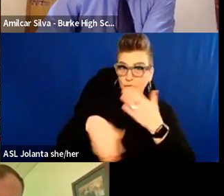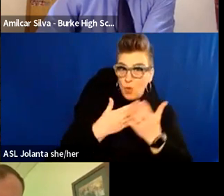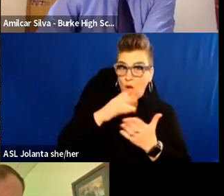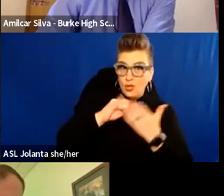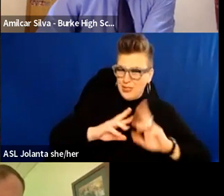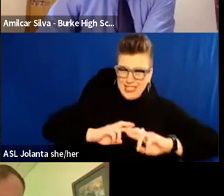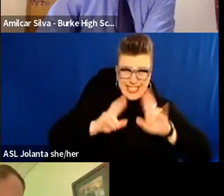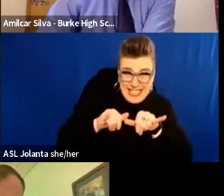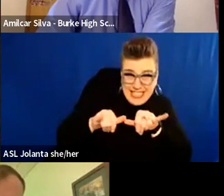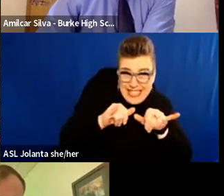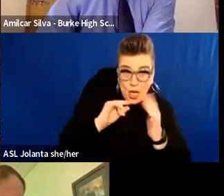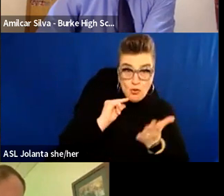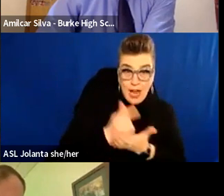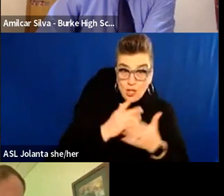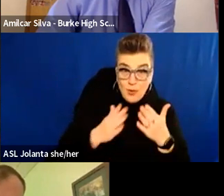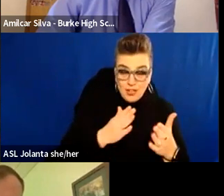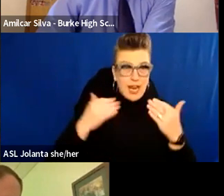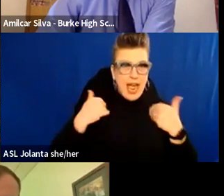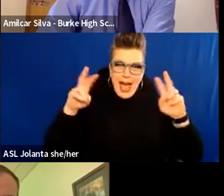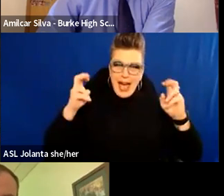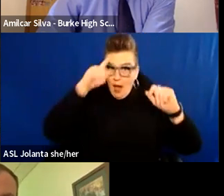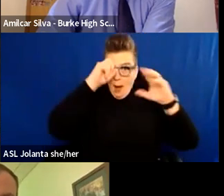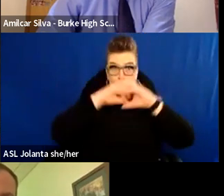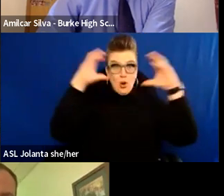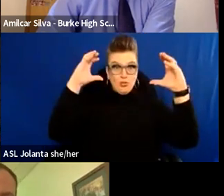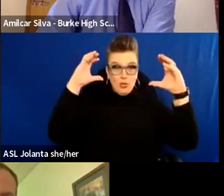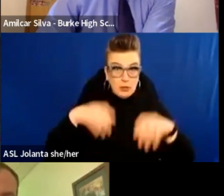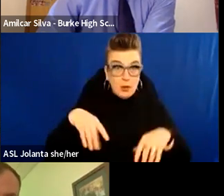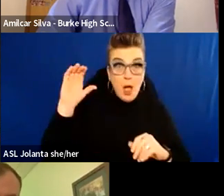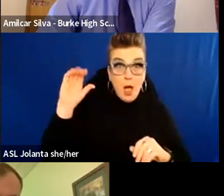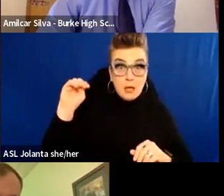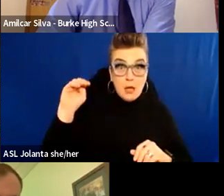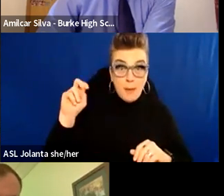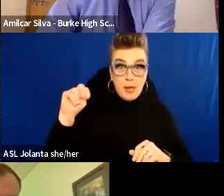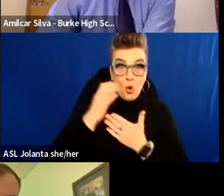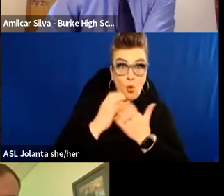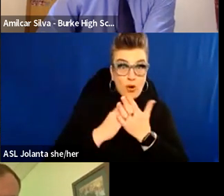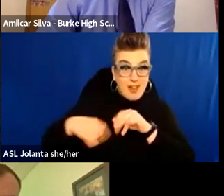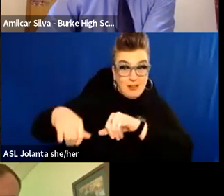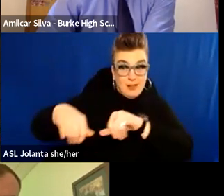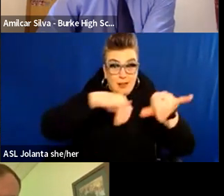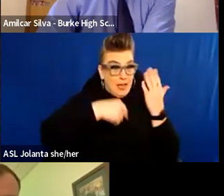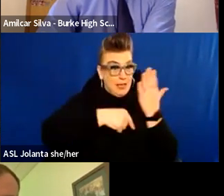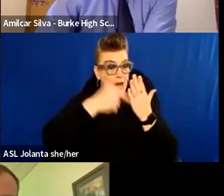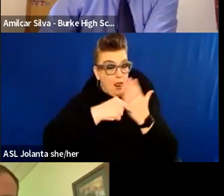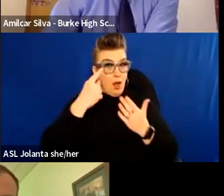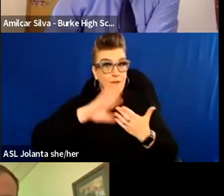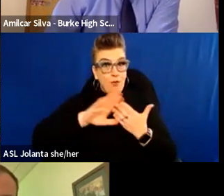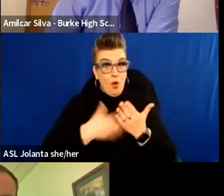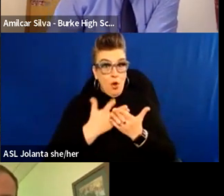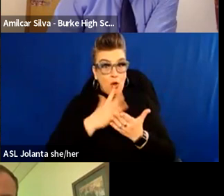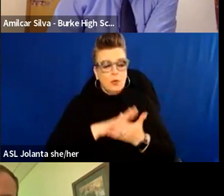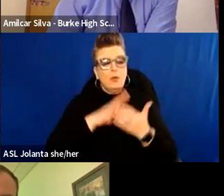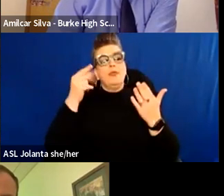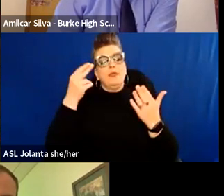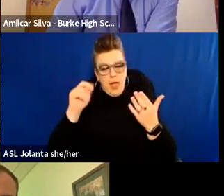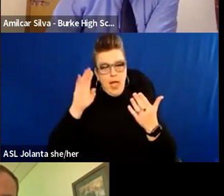a portrait of the graduate get a common course catalog across all schools and then we'll start working